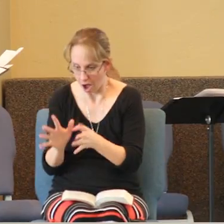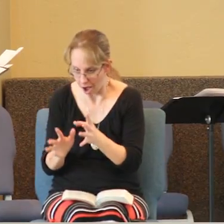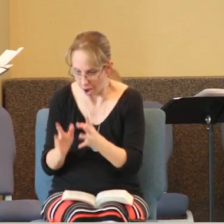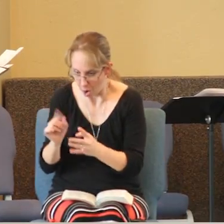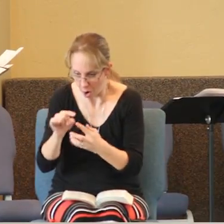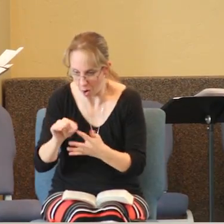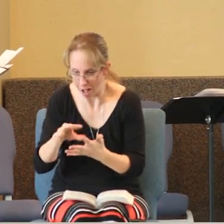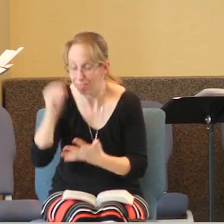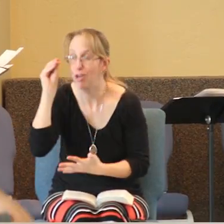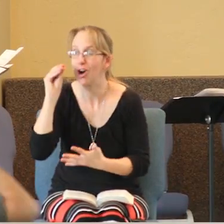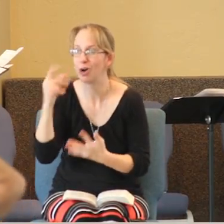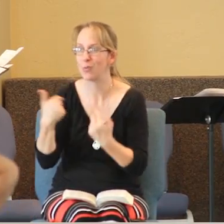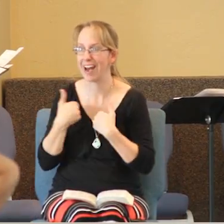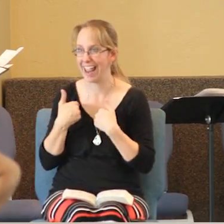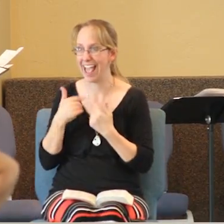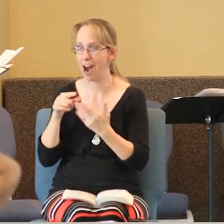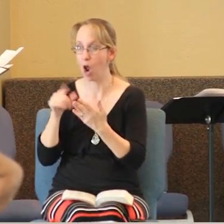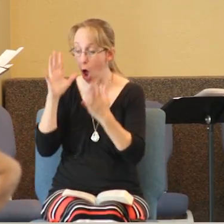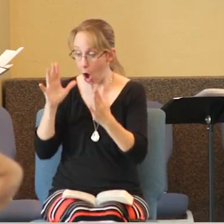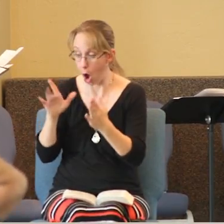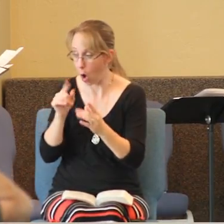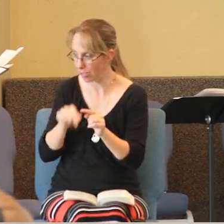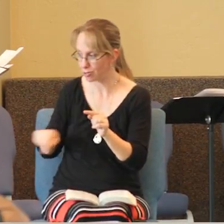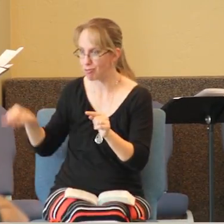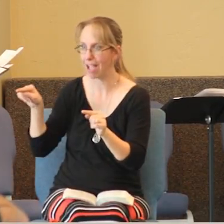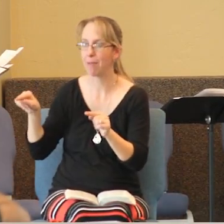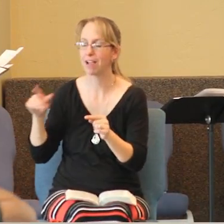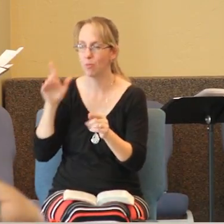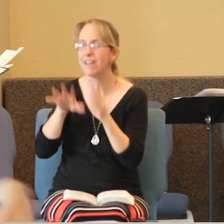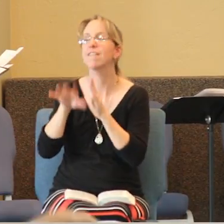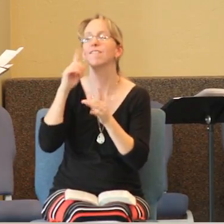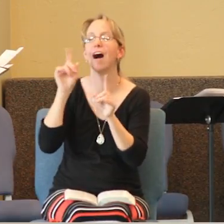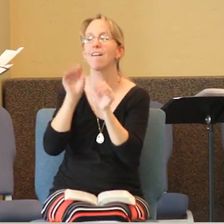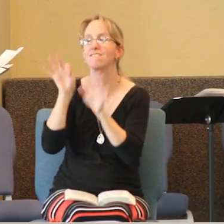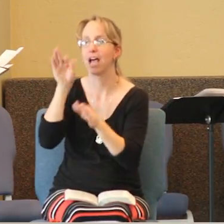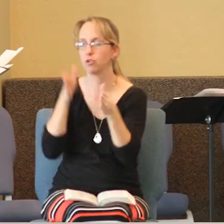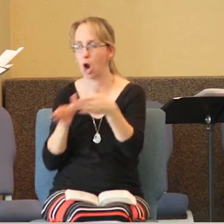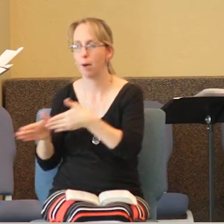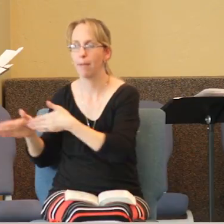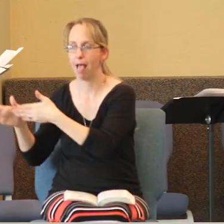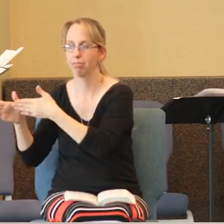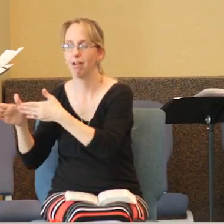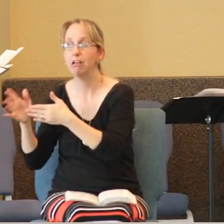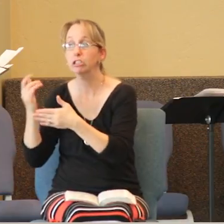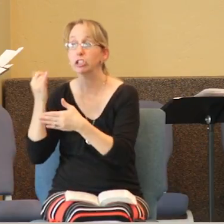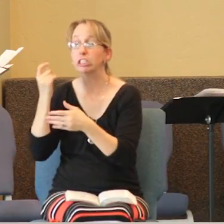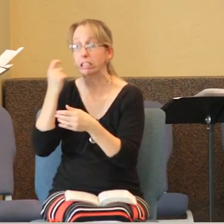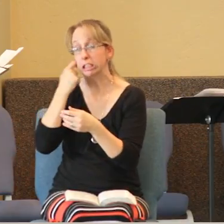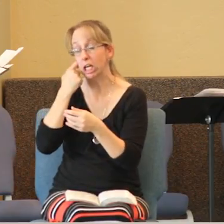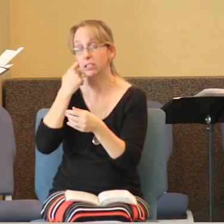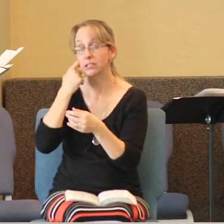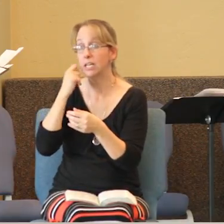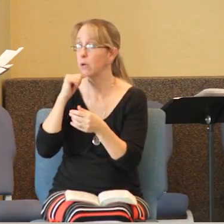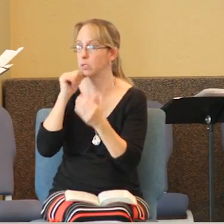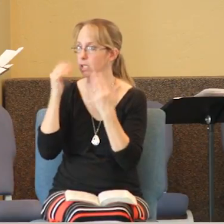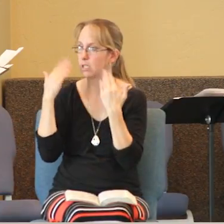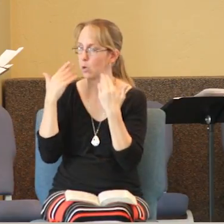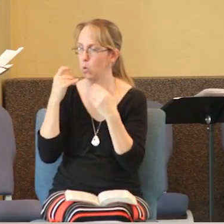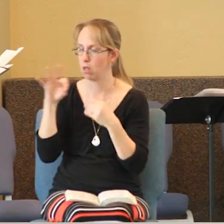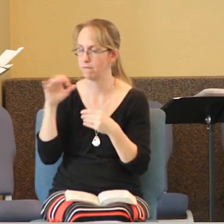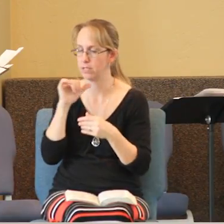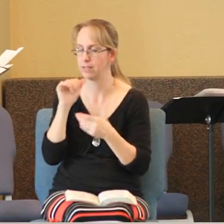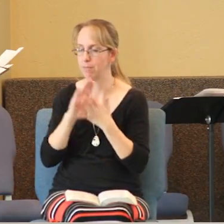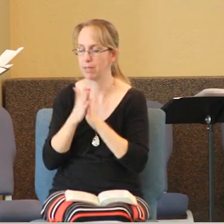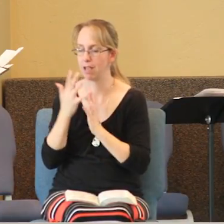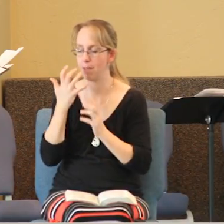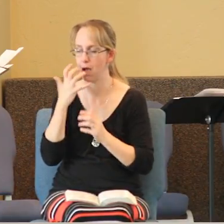And I used what I had, and we found our path just as it was beginning to not cool off, because it doesn't cool off